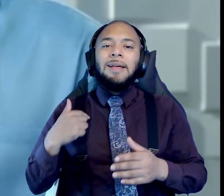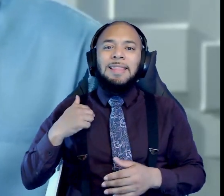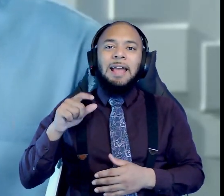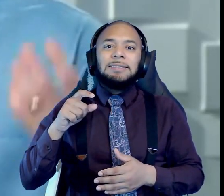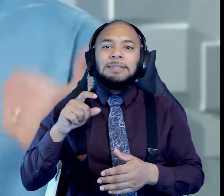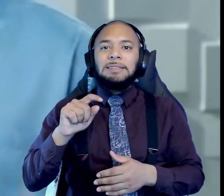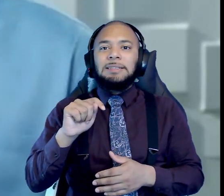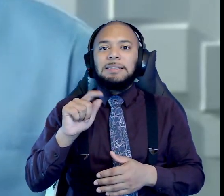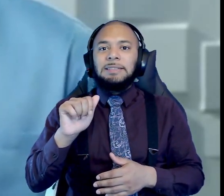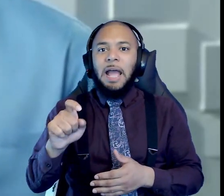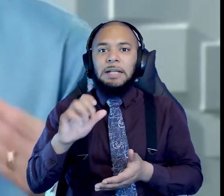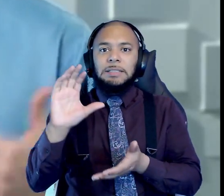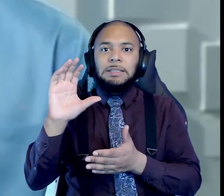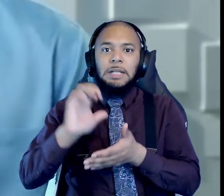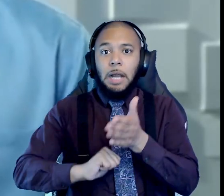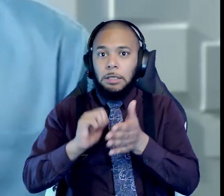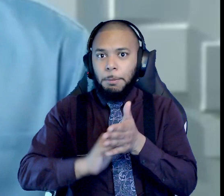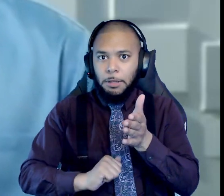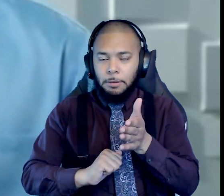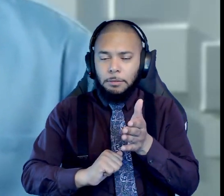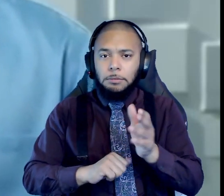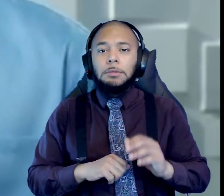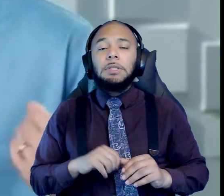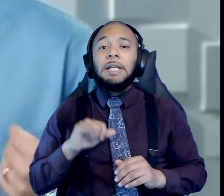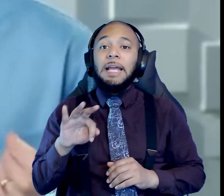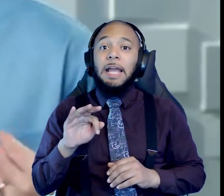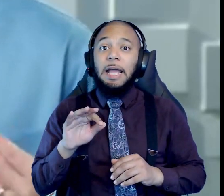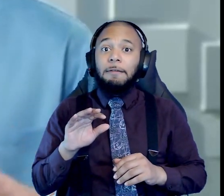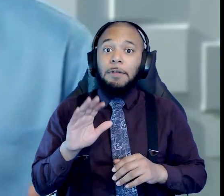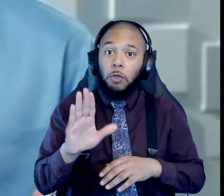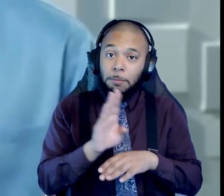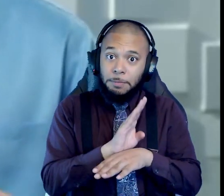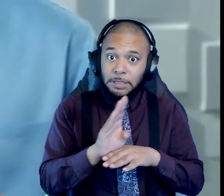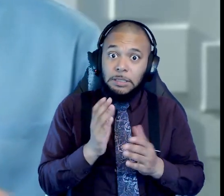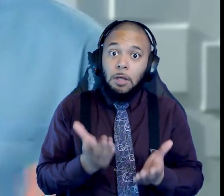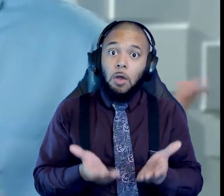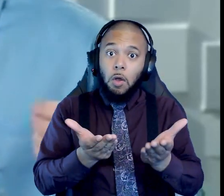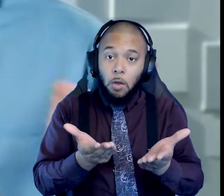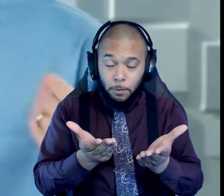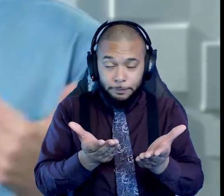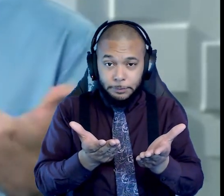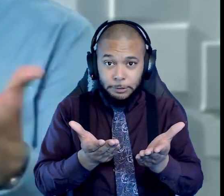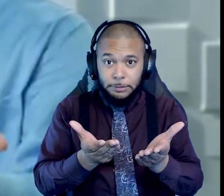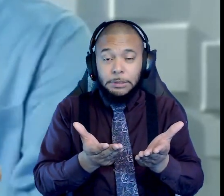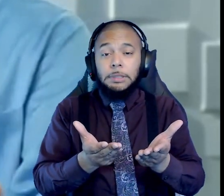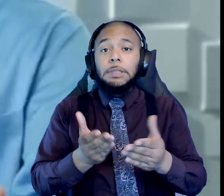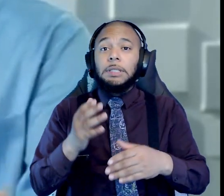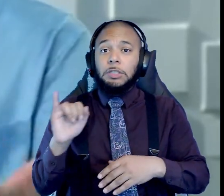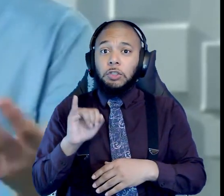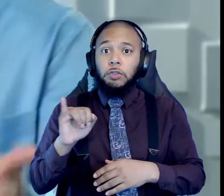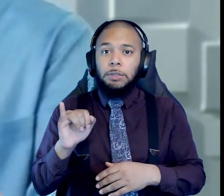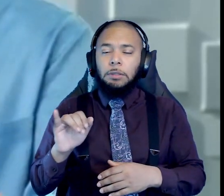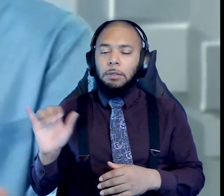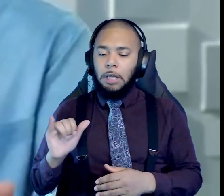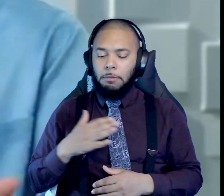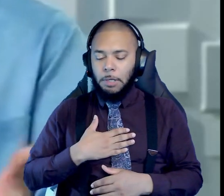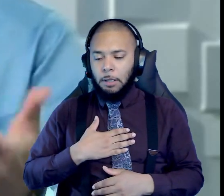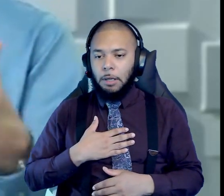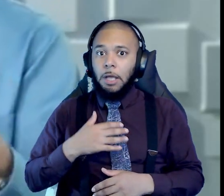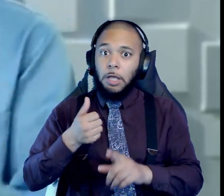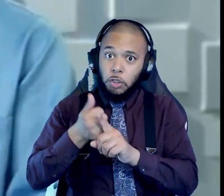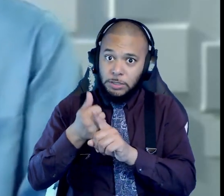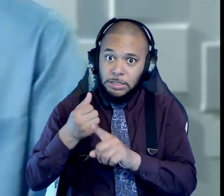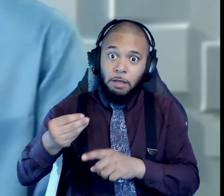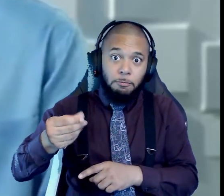your employer provides you with health insurance like mine and even if you have to pay into that a little bit which I do